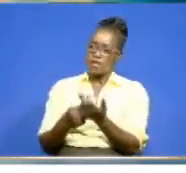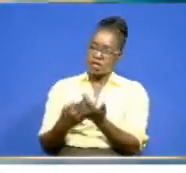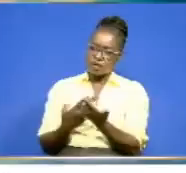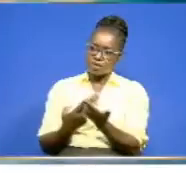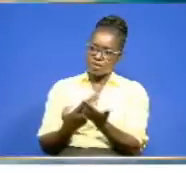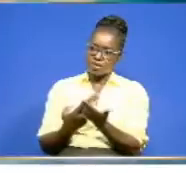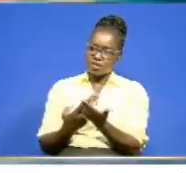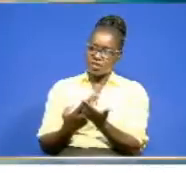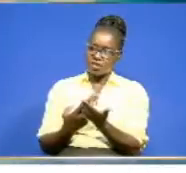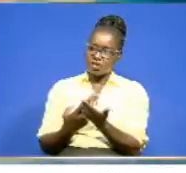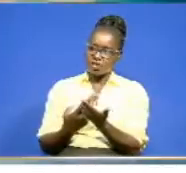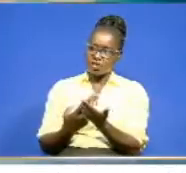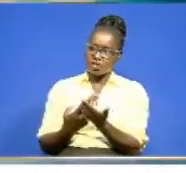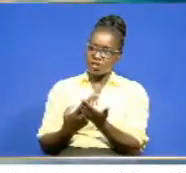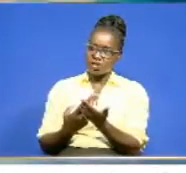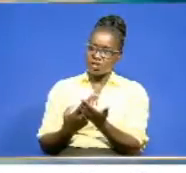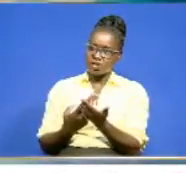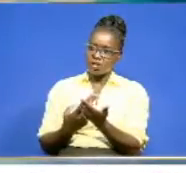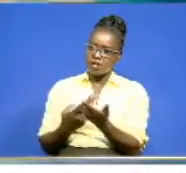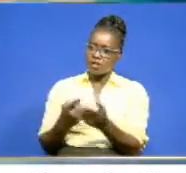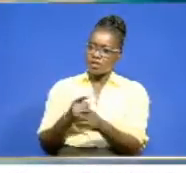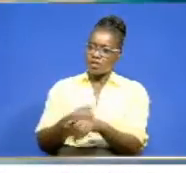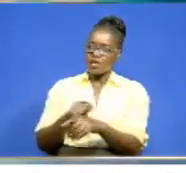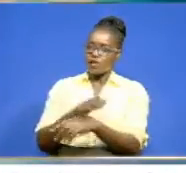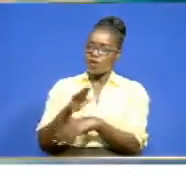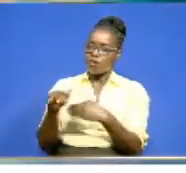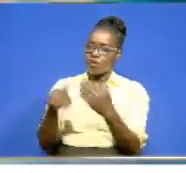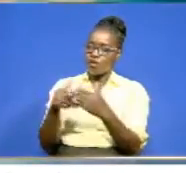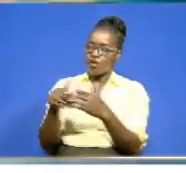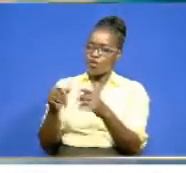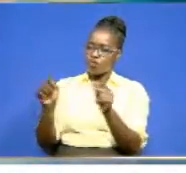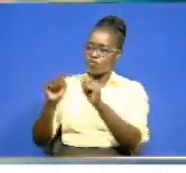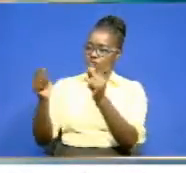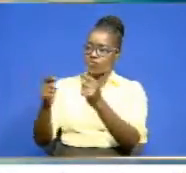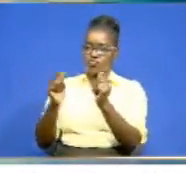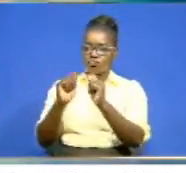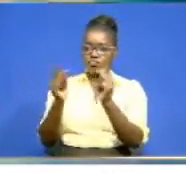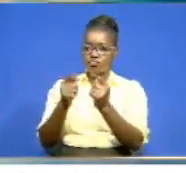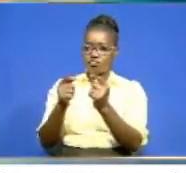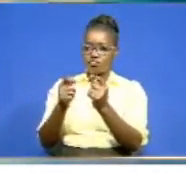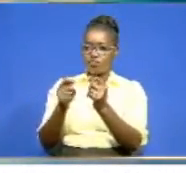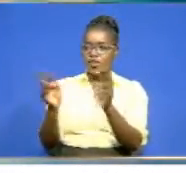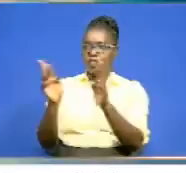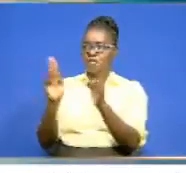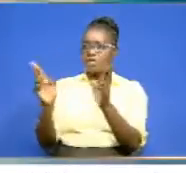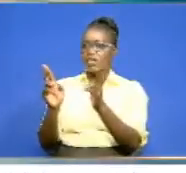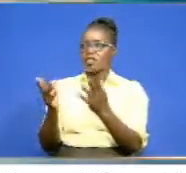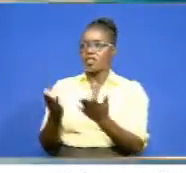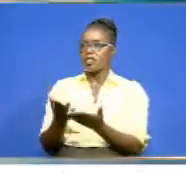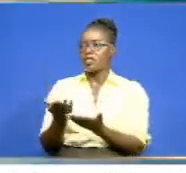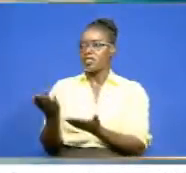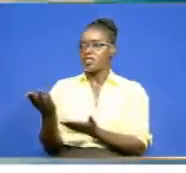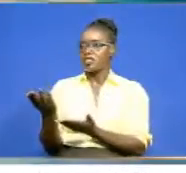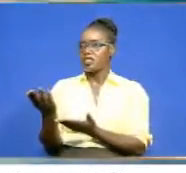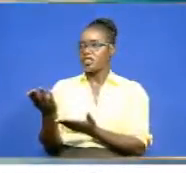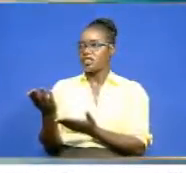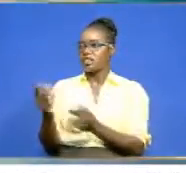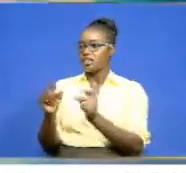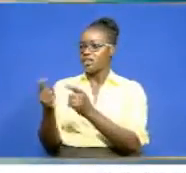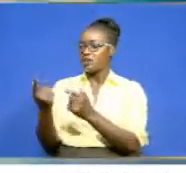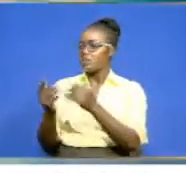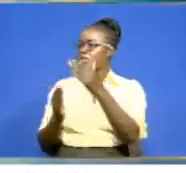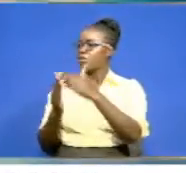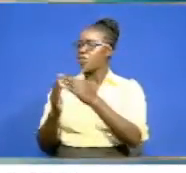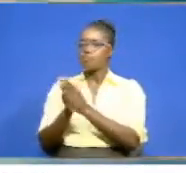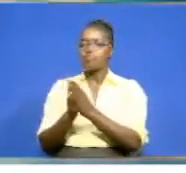remember when all the pools were ready, we have one of our bloggers who was saying, this group will top this group because blah,